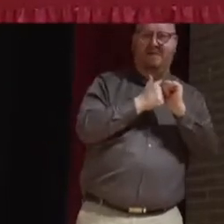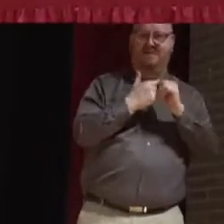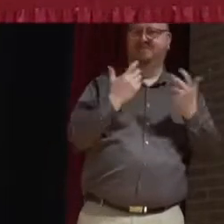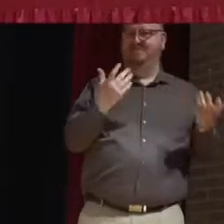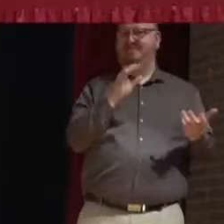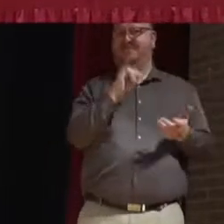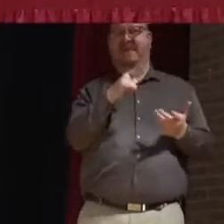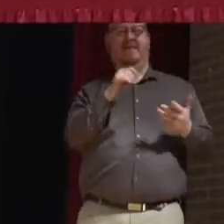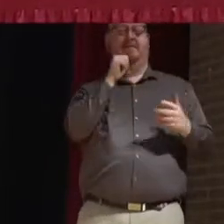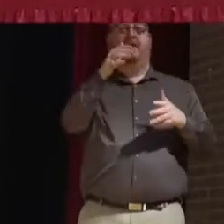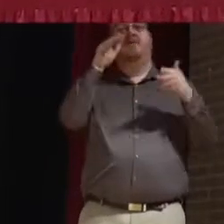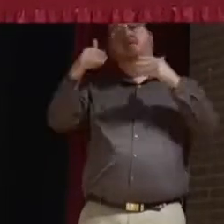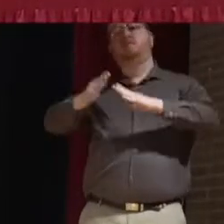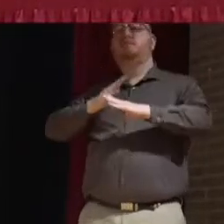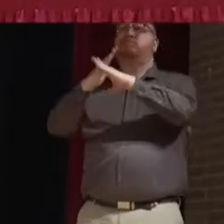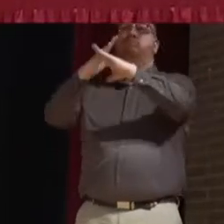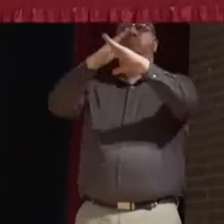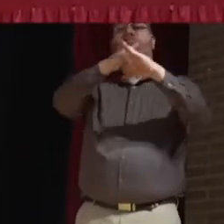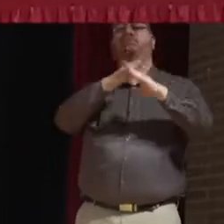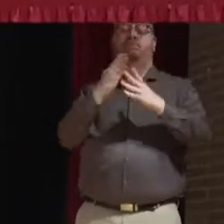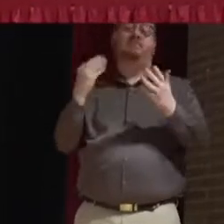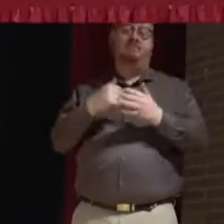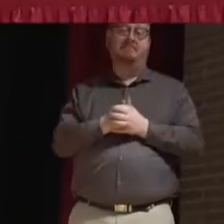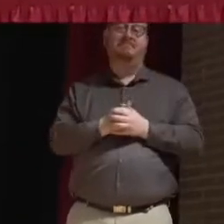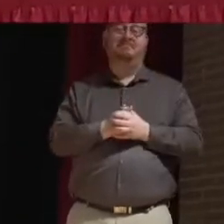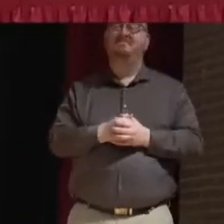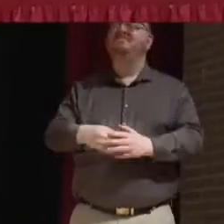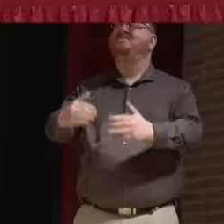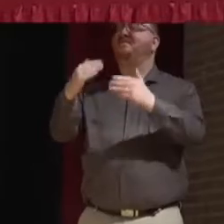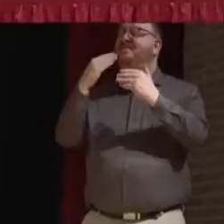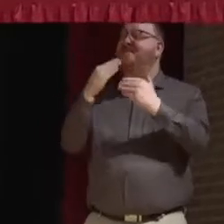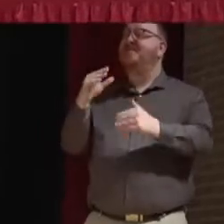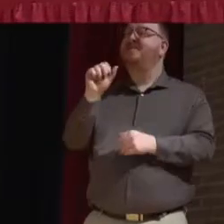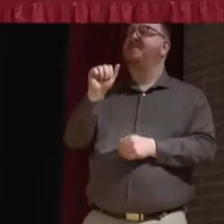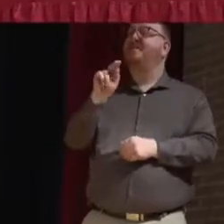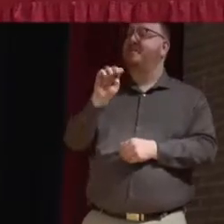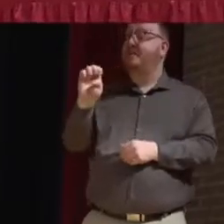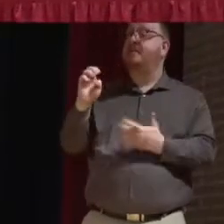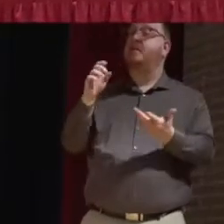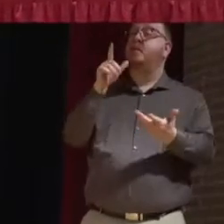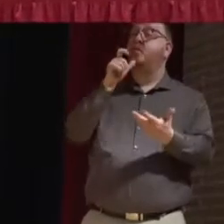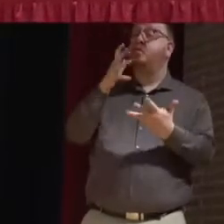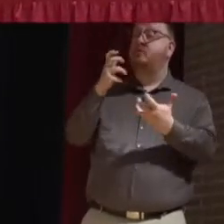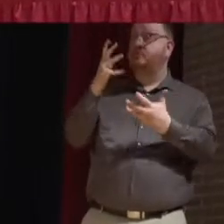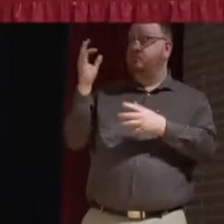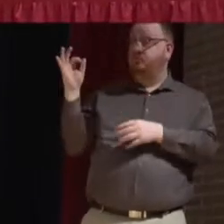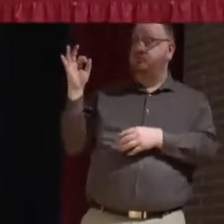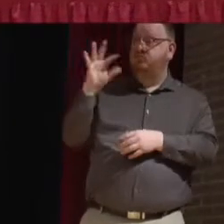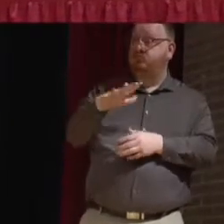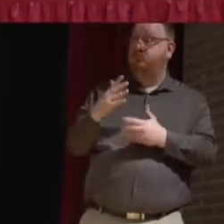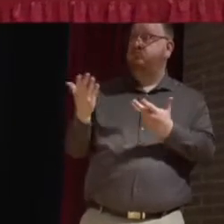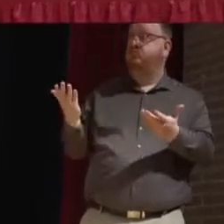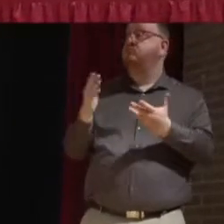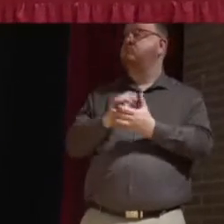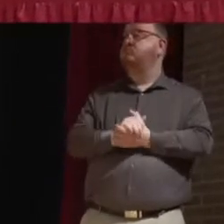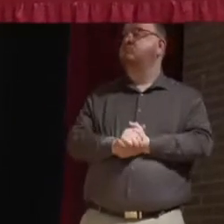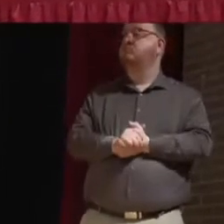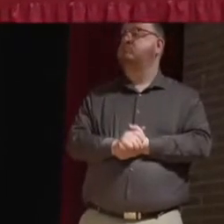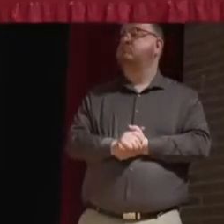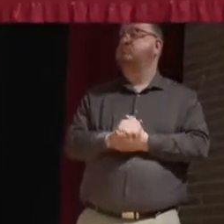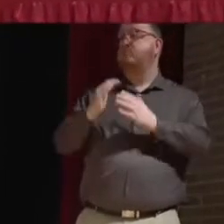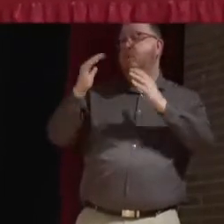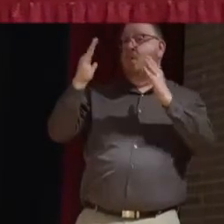barriers be blocking. Thank you, Anne. Who else would like to chime in on parent hopes